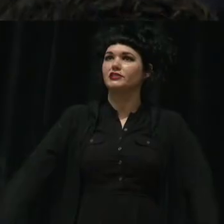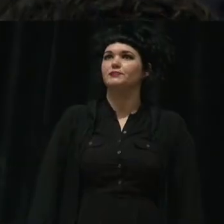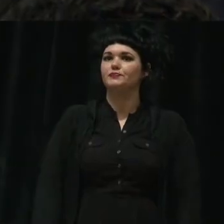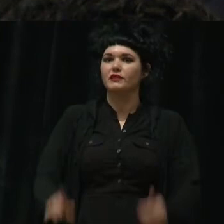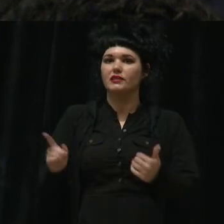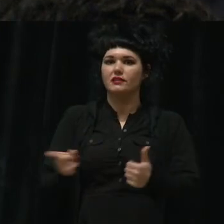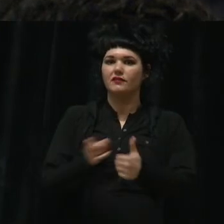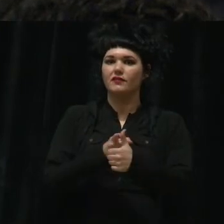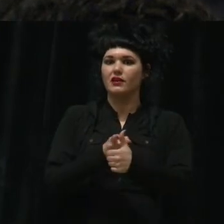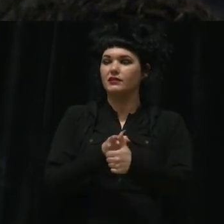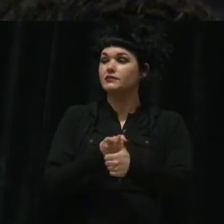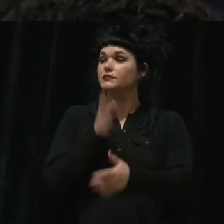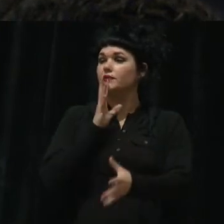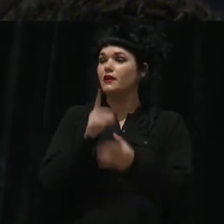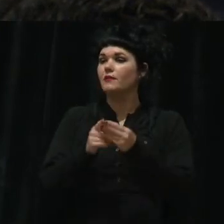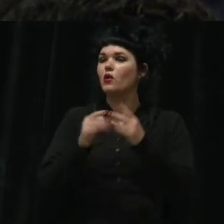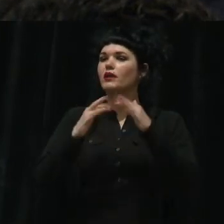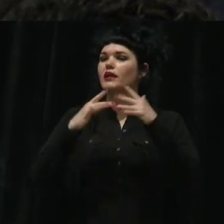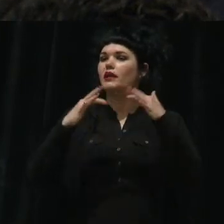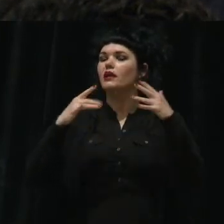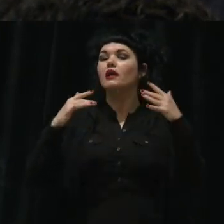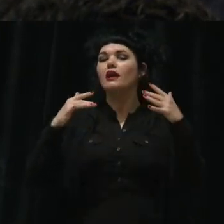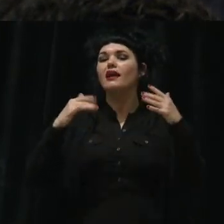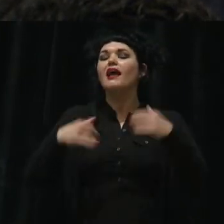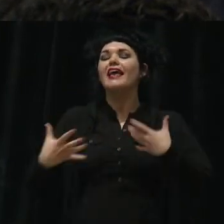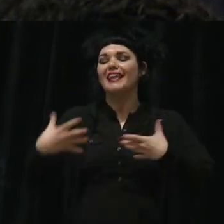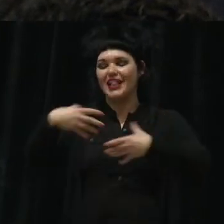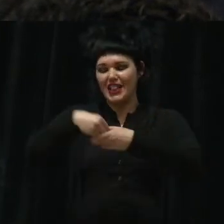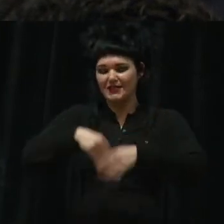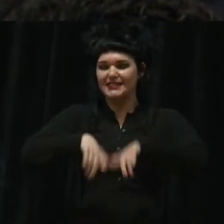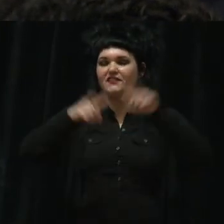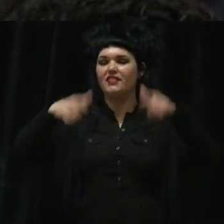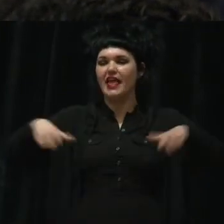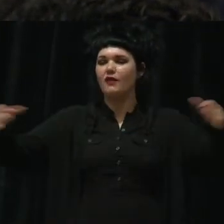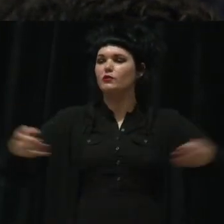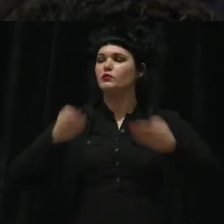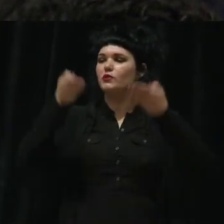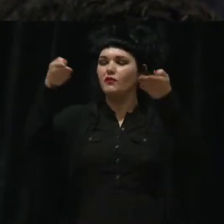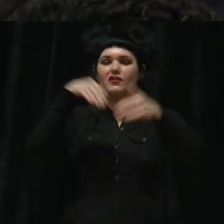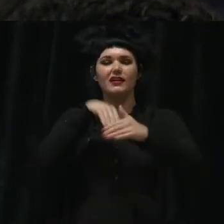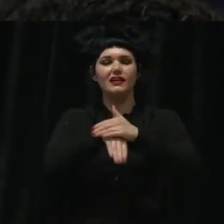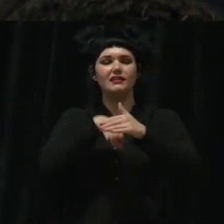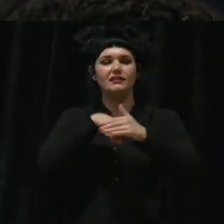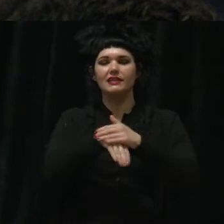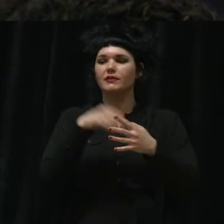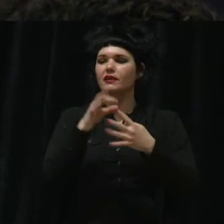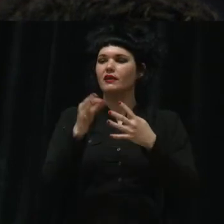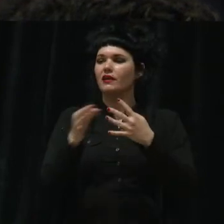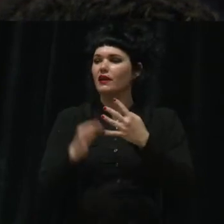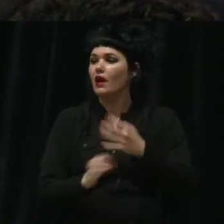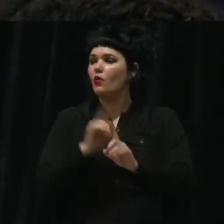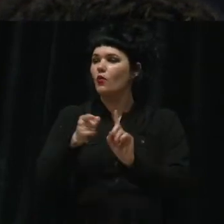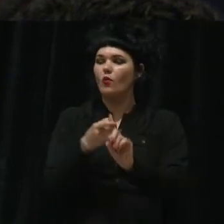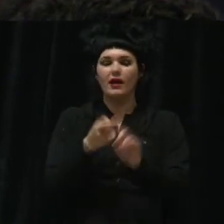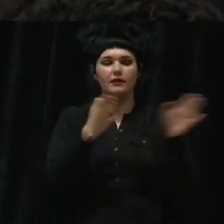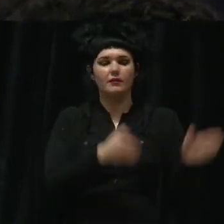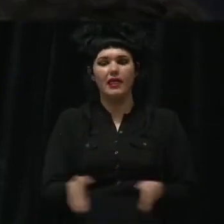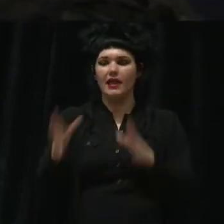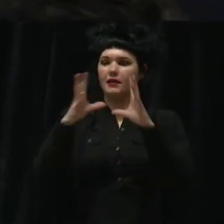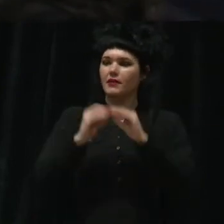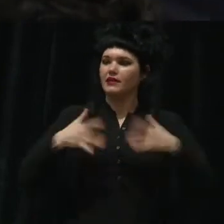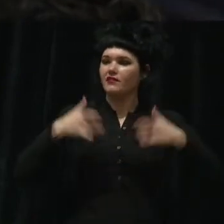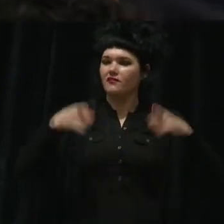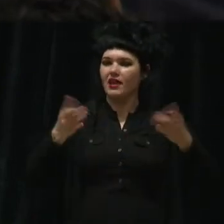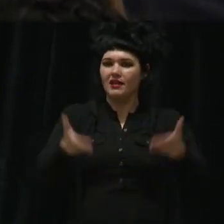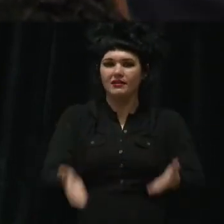first thing that we talked about was inclusive language and giving accessibility options when planning meetings, planning events on campus. We thought